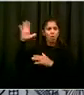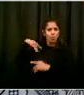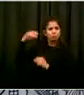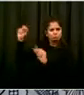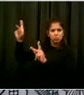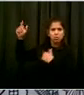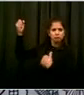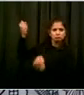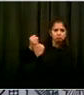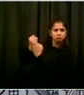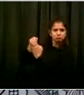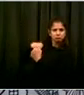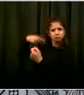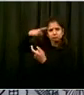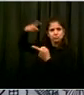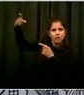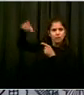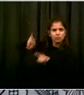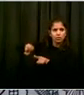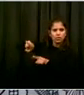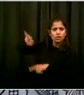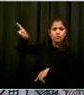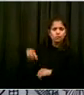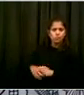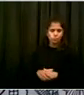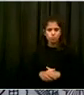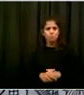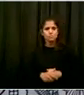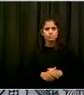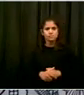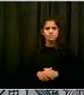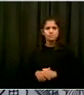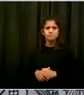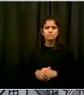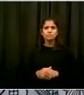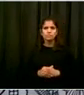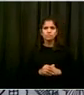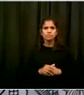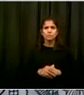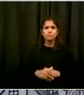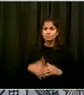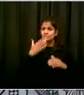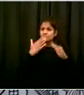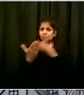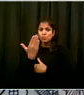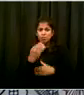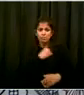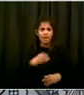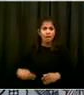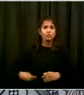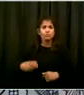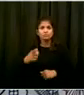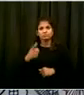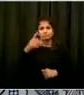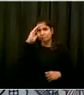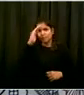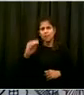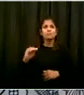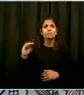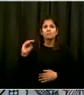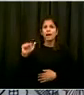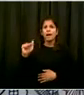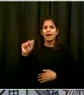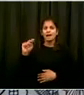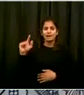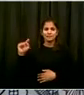The next is Matt Chase from Newsday. Hey, good morning, Mr. Mayor. How are you? Good, Matt. How you doing? I'm doing